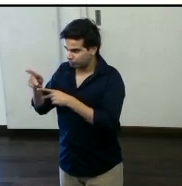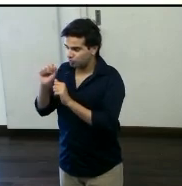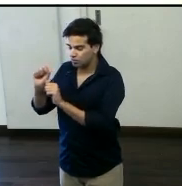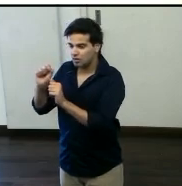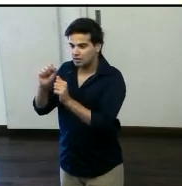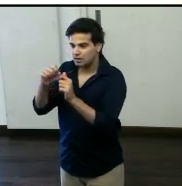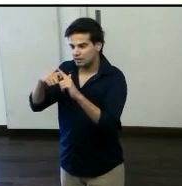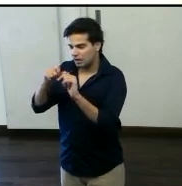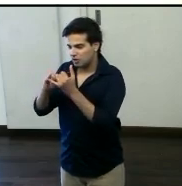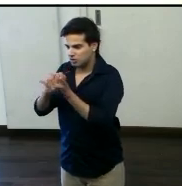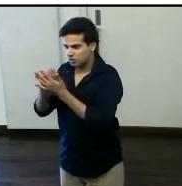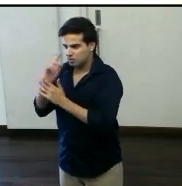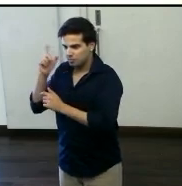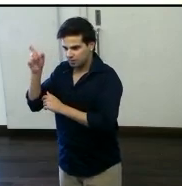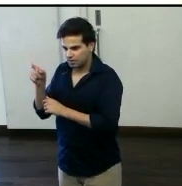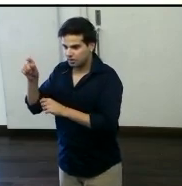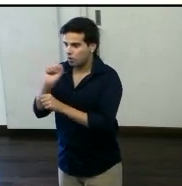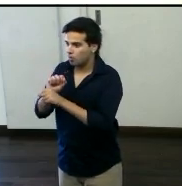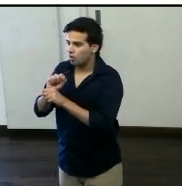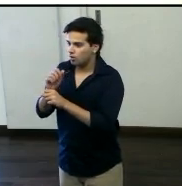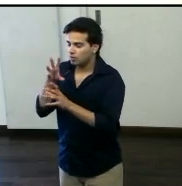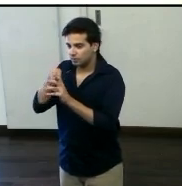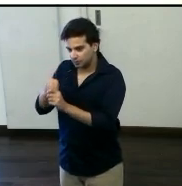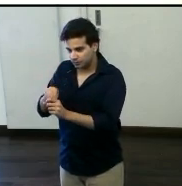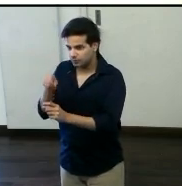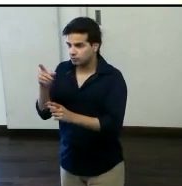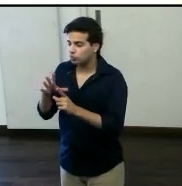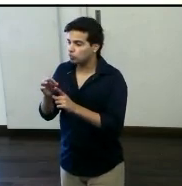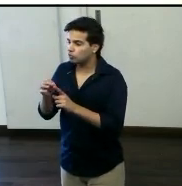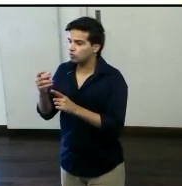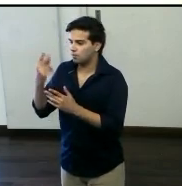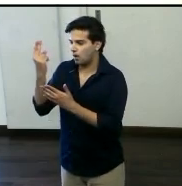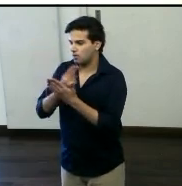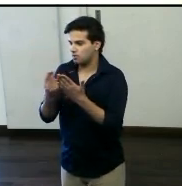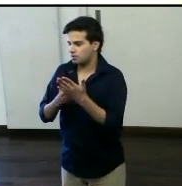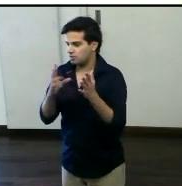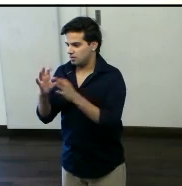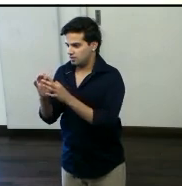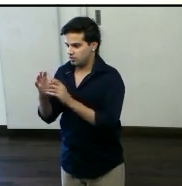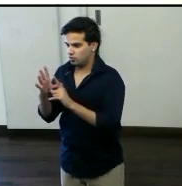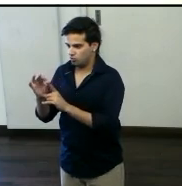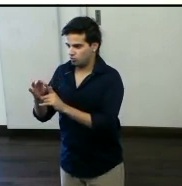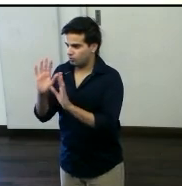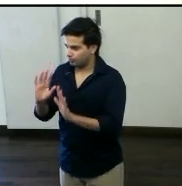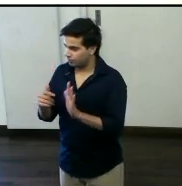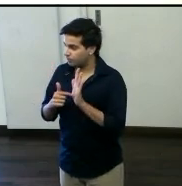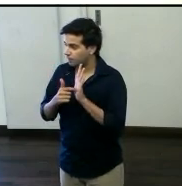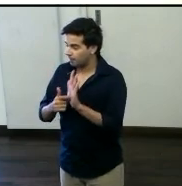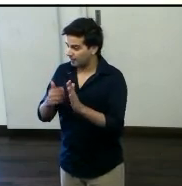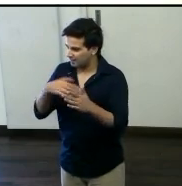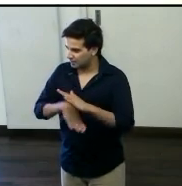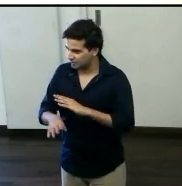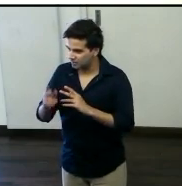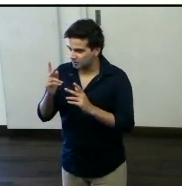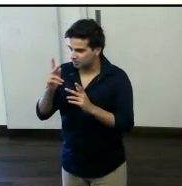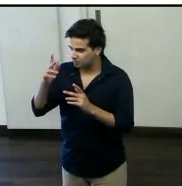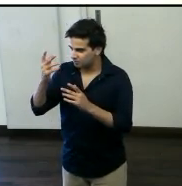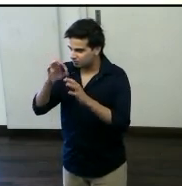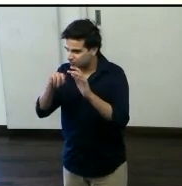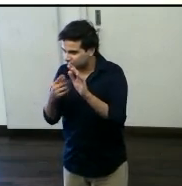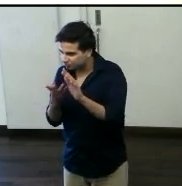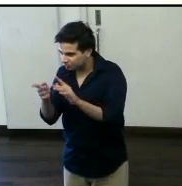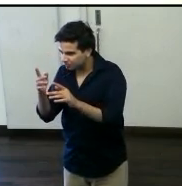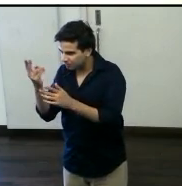work translates the written word into a tangible artistic medium, showcased in the exhibition. We don't end at